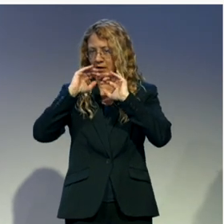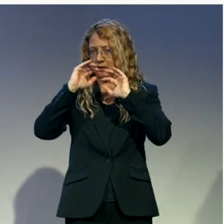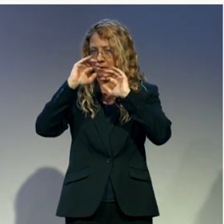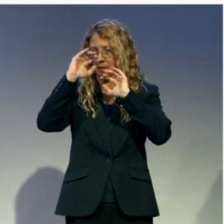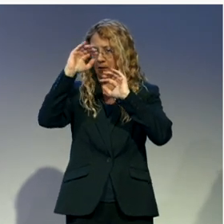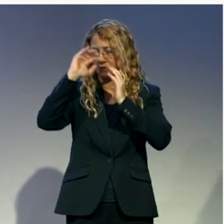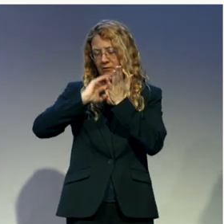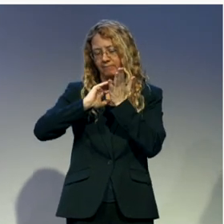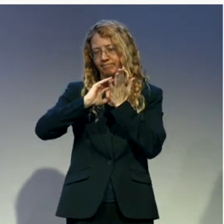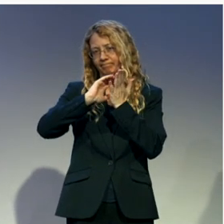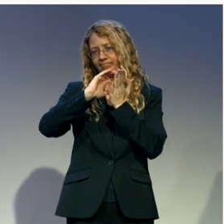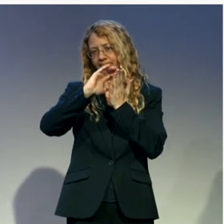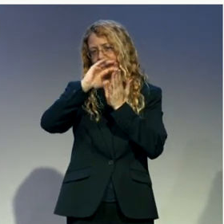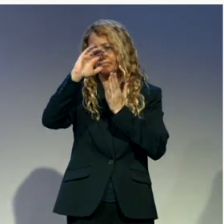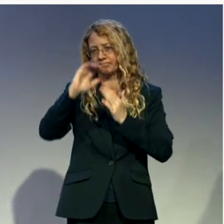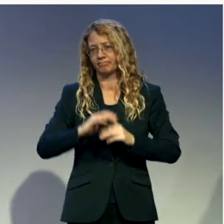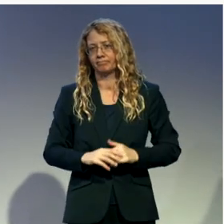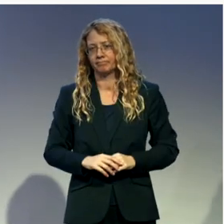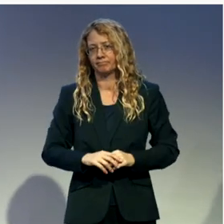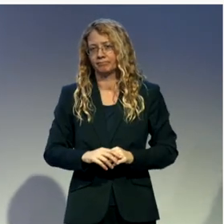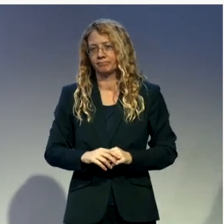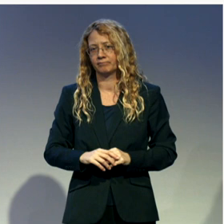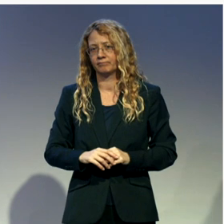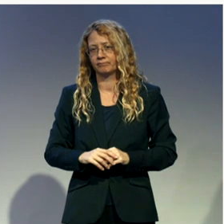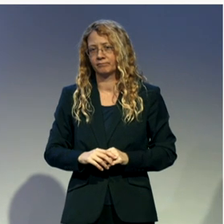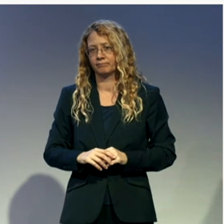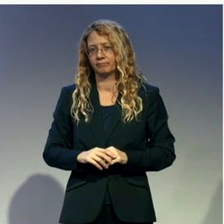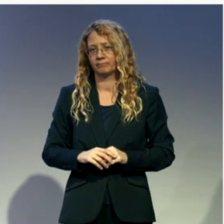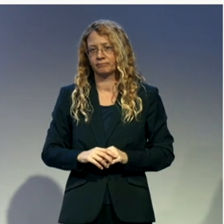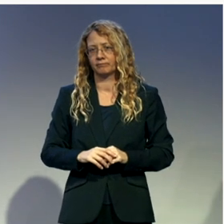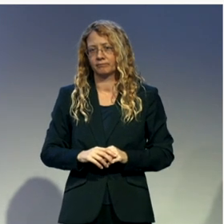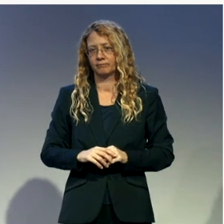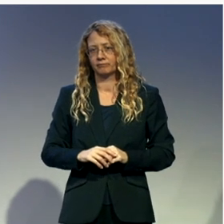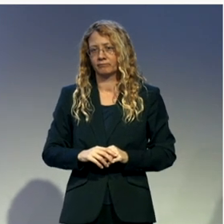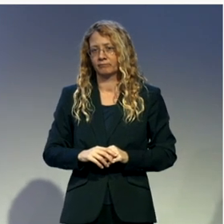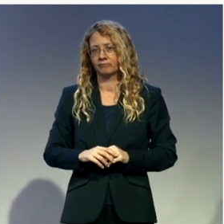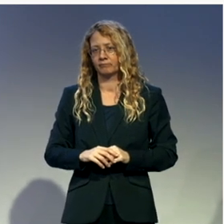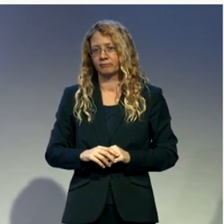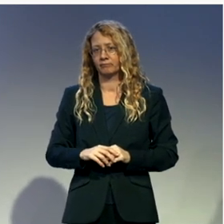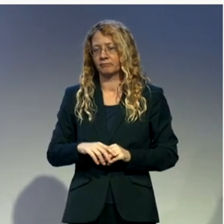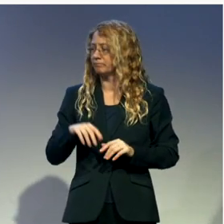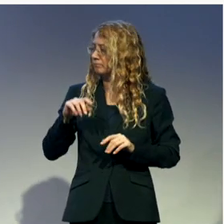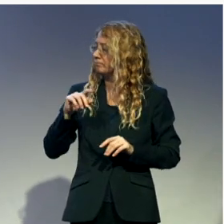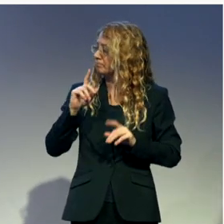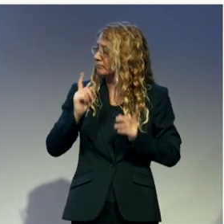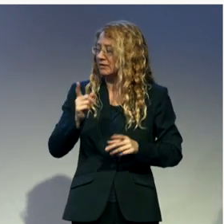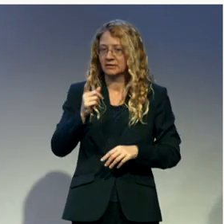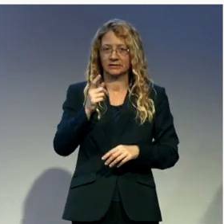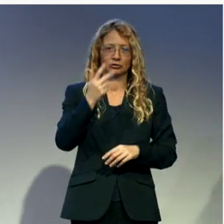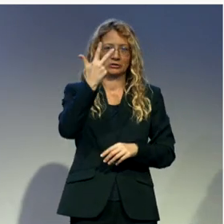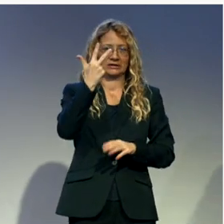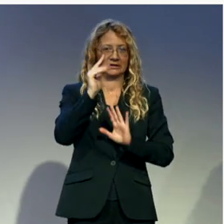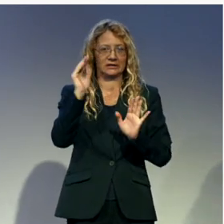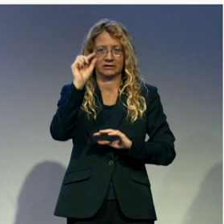squares. She doesn't have to do much. She just has to identify 3 squares. And from one black to another